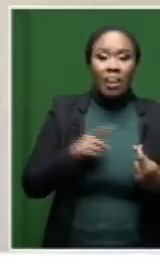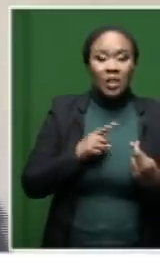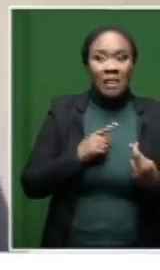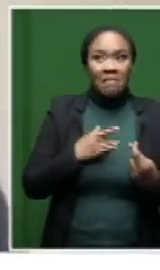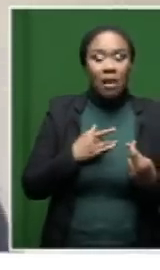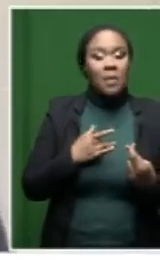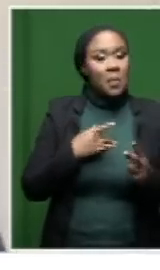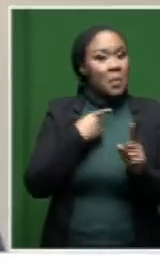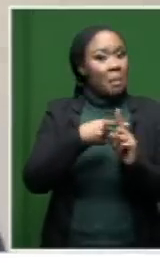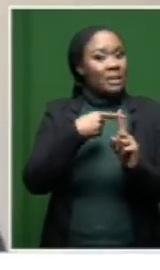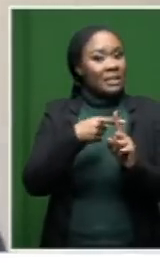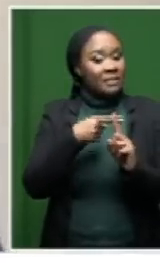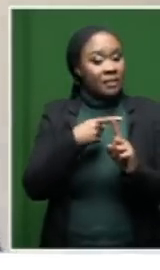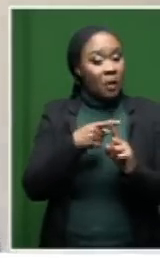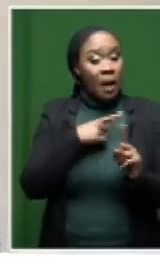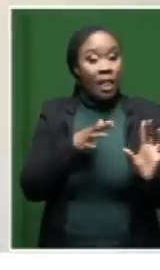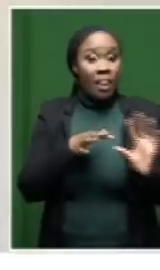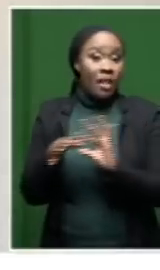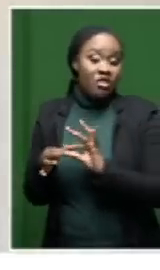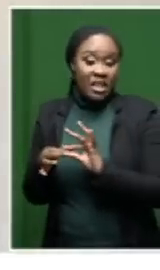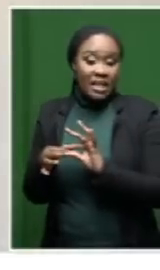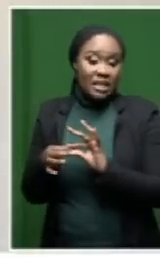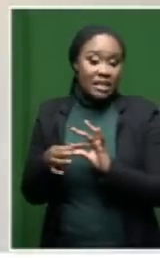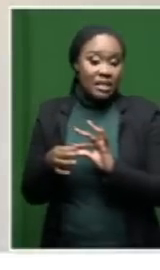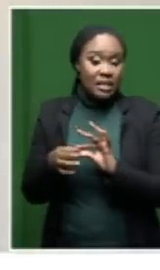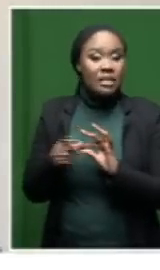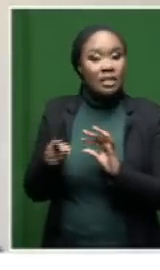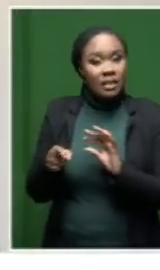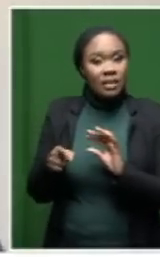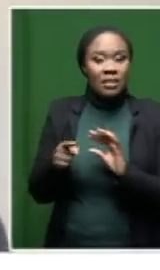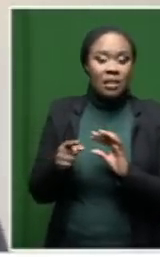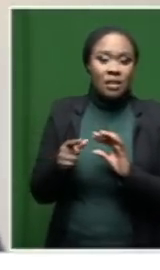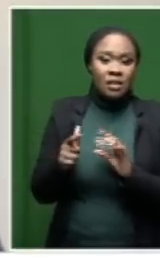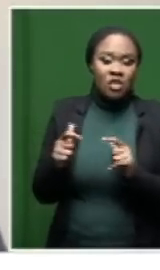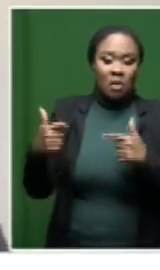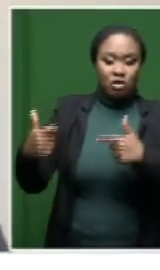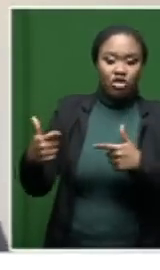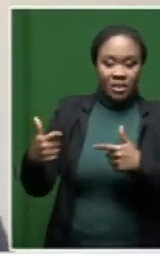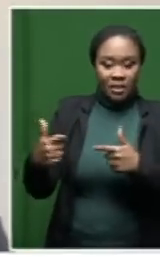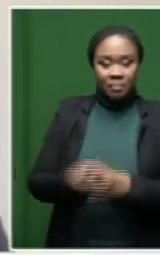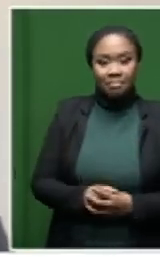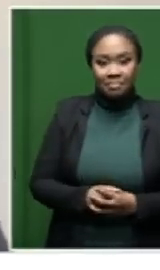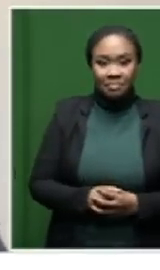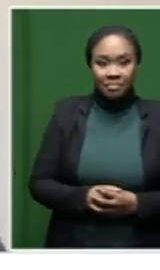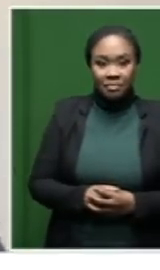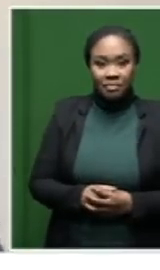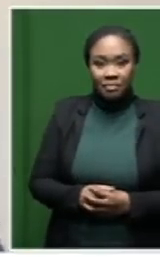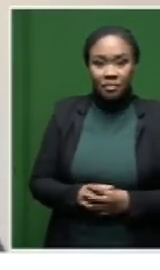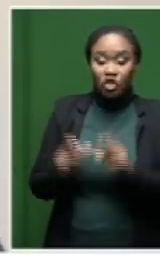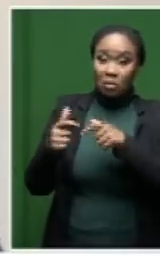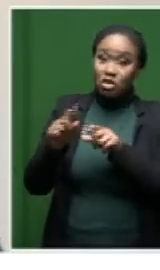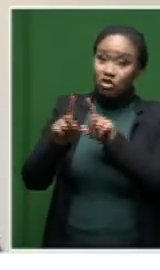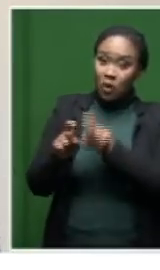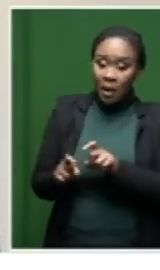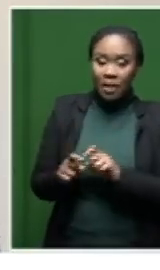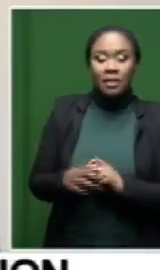maybe it is related, even tangentially, to the Commission of Inquiry. The promising part is that the people that